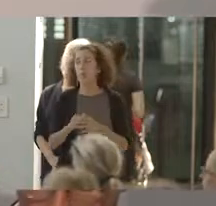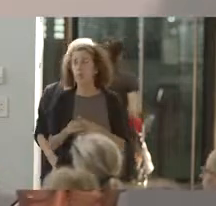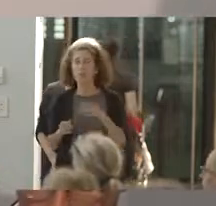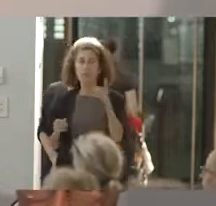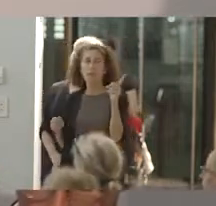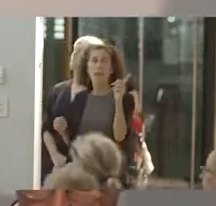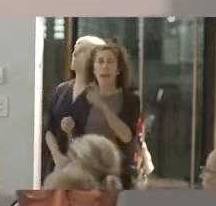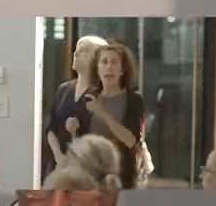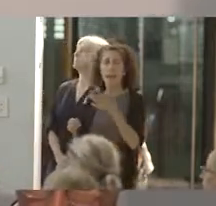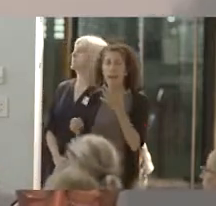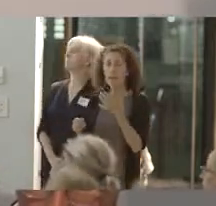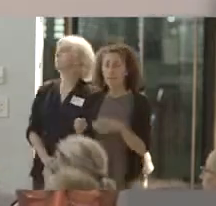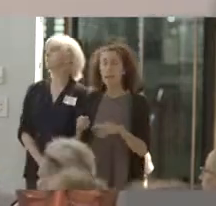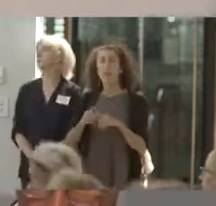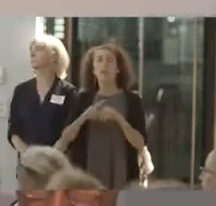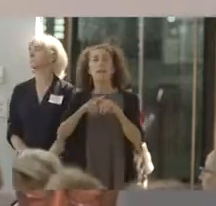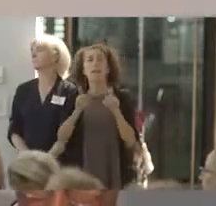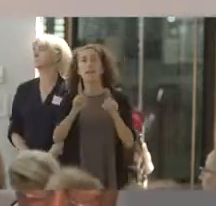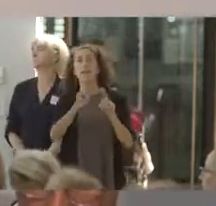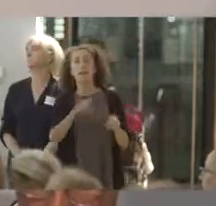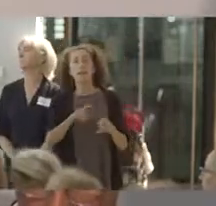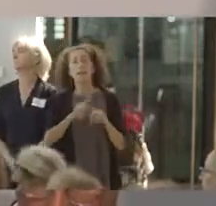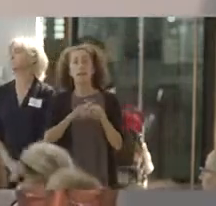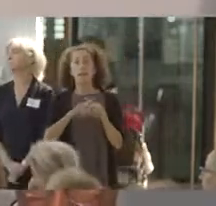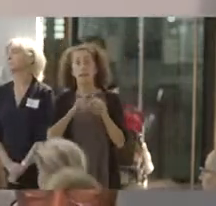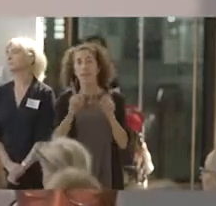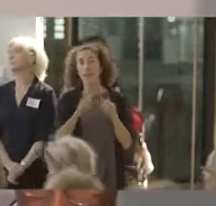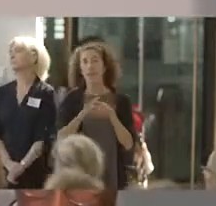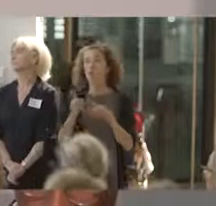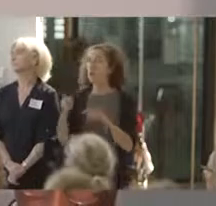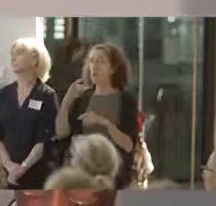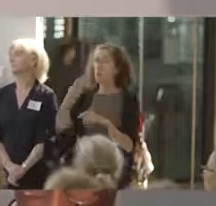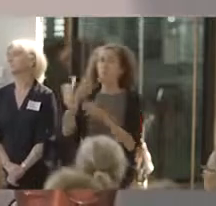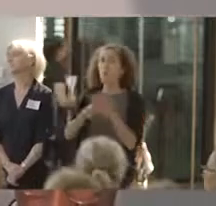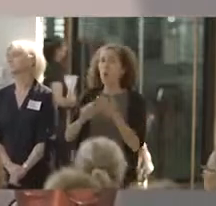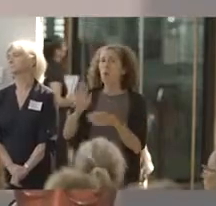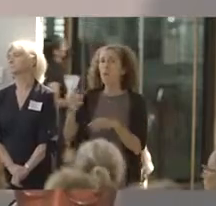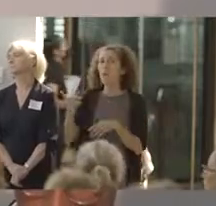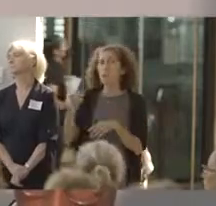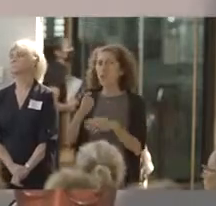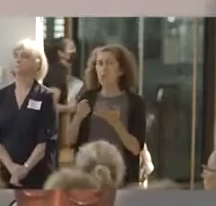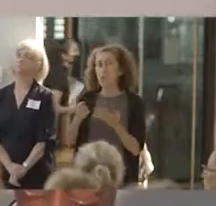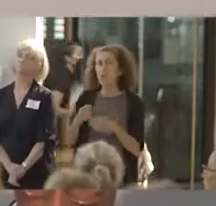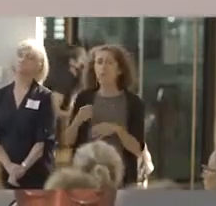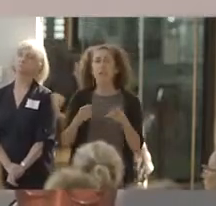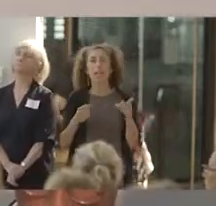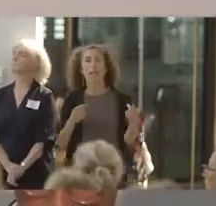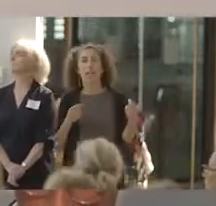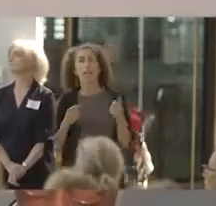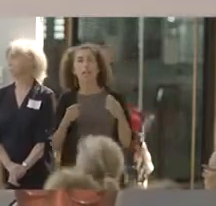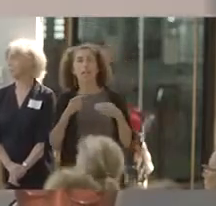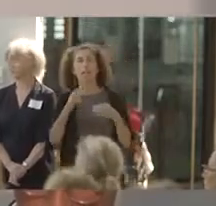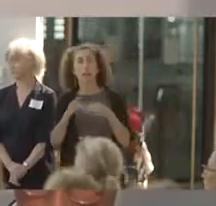Well, there are different percentiles for different, you choose. Peter, could you repeat what he just asked? Yeah, he asked about the percentile, the